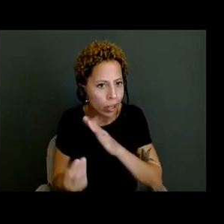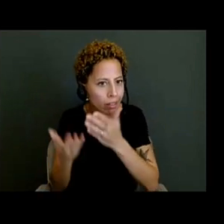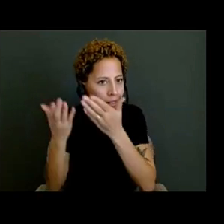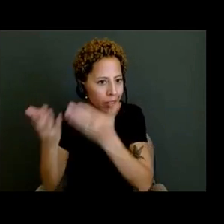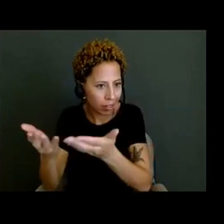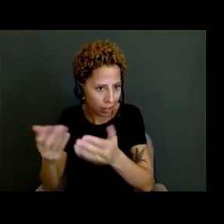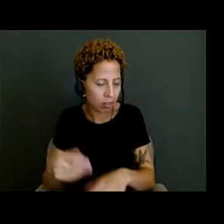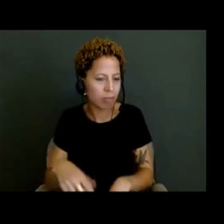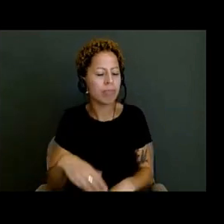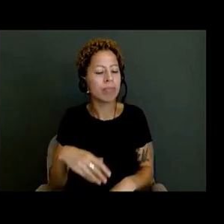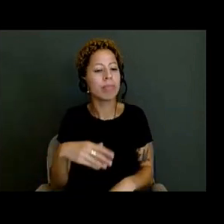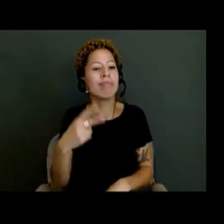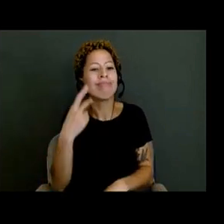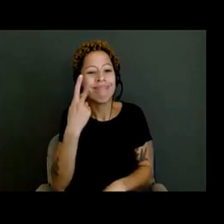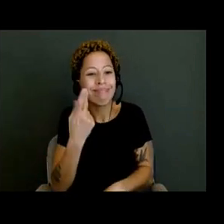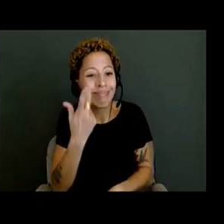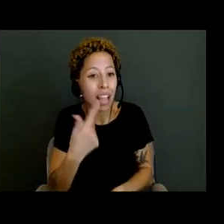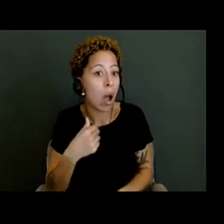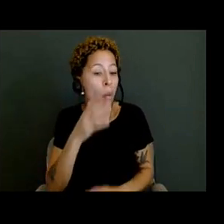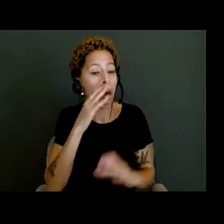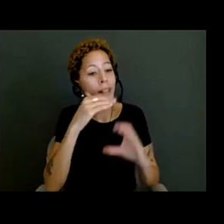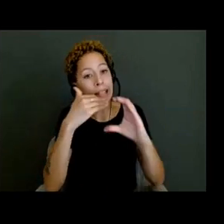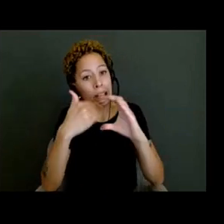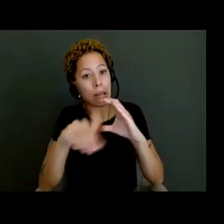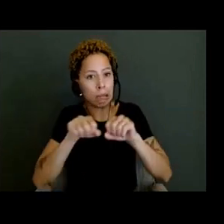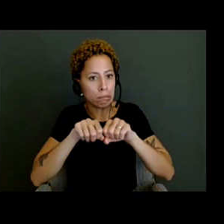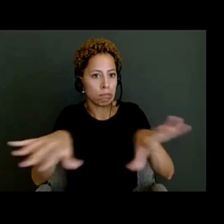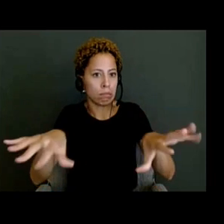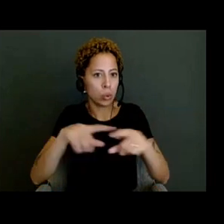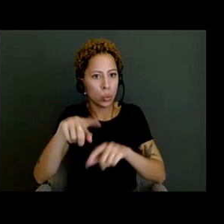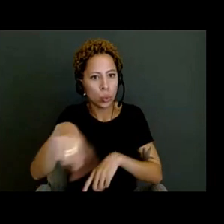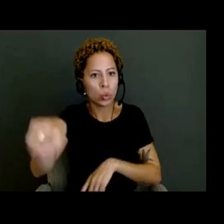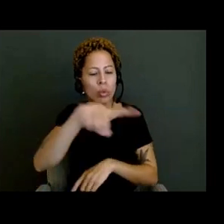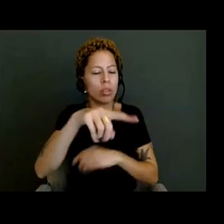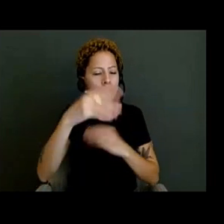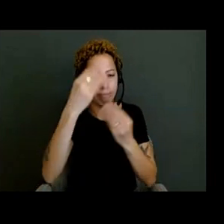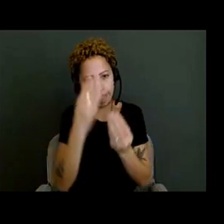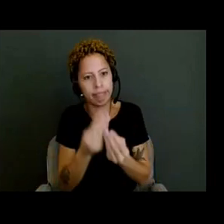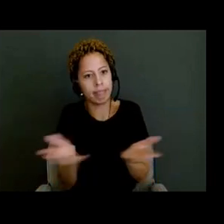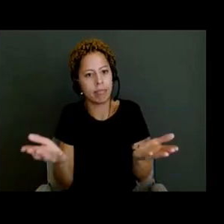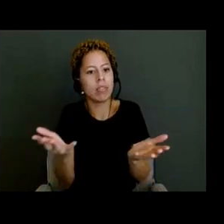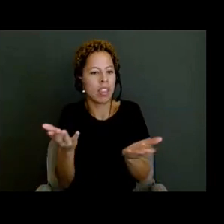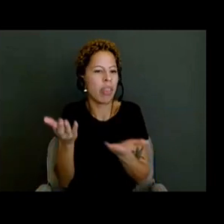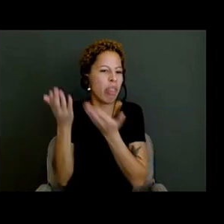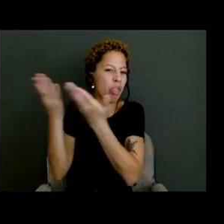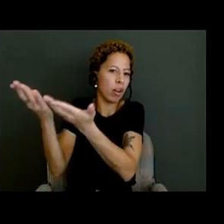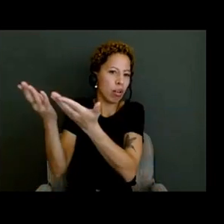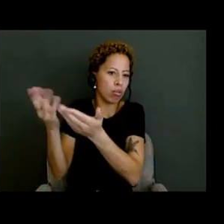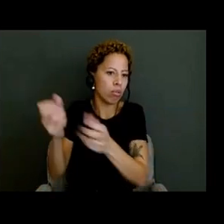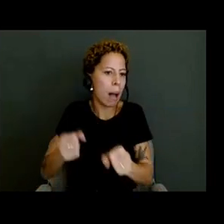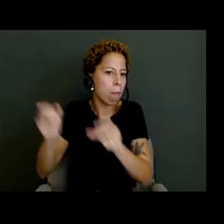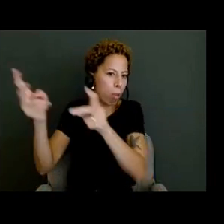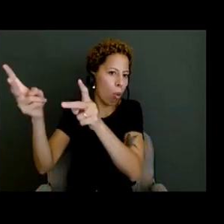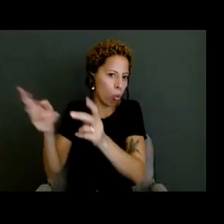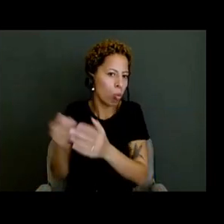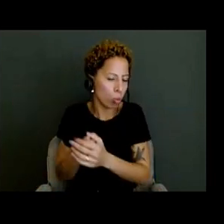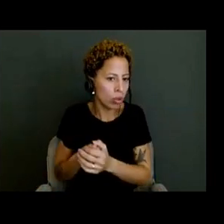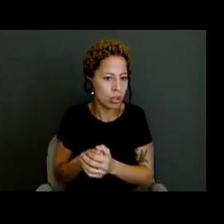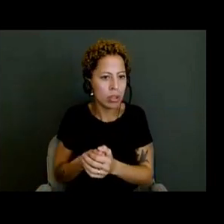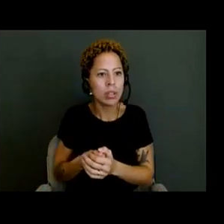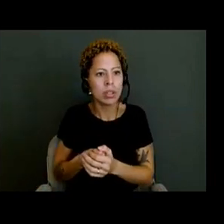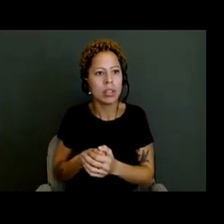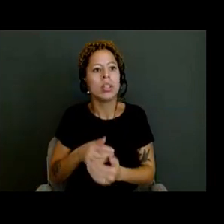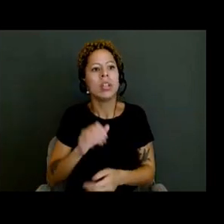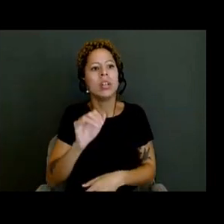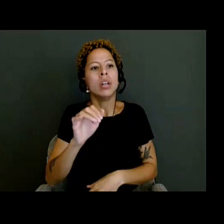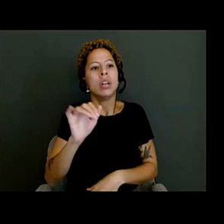me, just to make sure you have all the resources and information we have shared. especially if there's other things you share with us that we